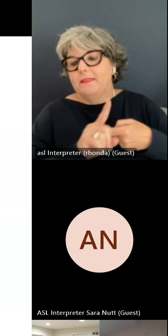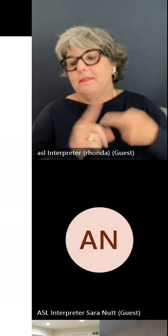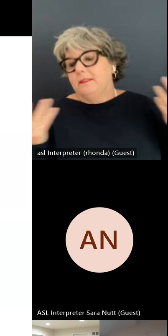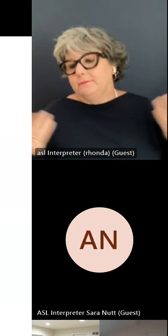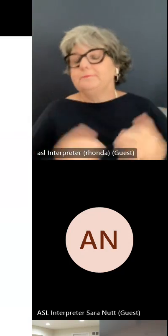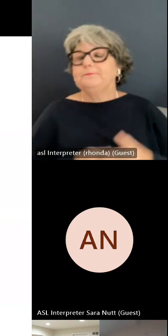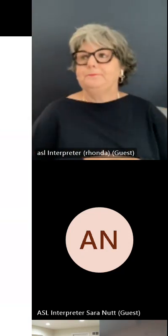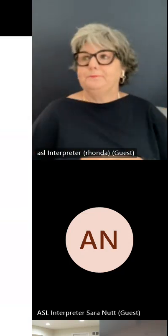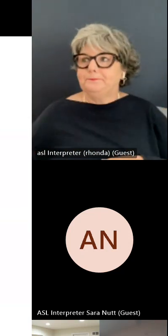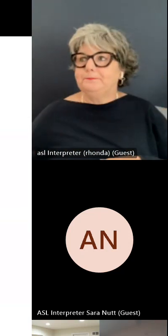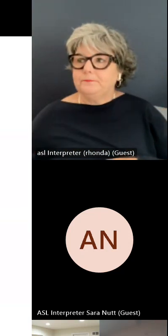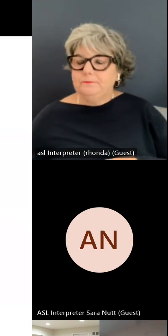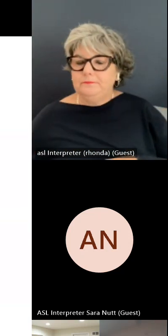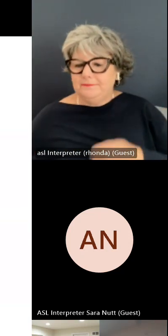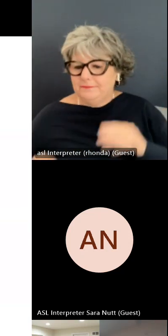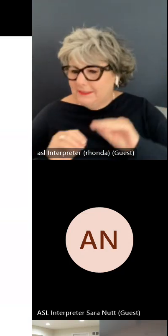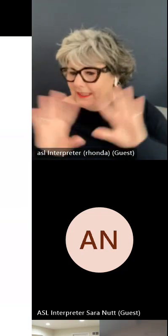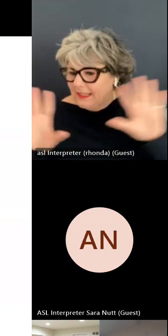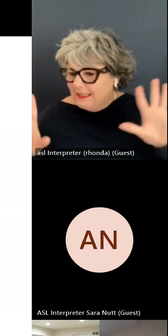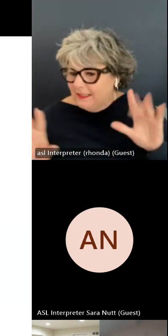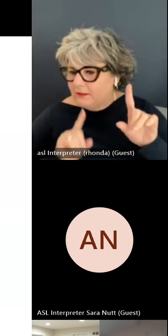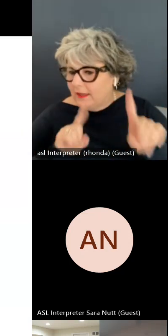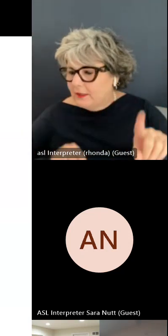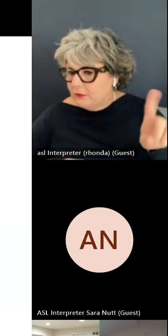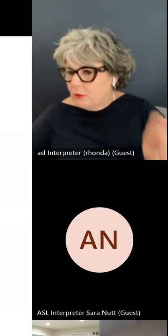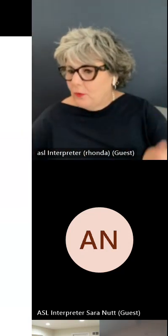is monthly. Does that answer the question?